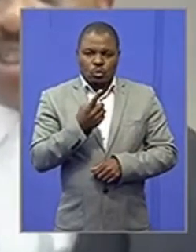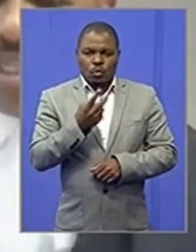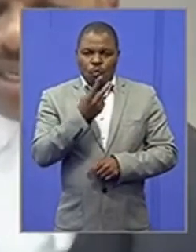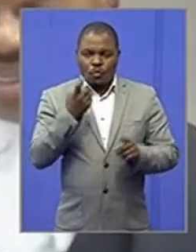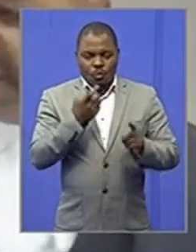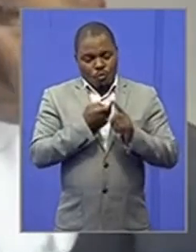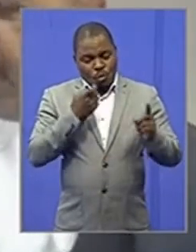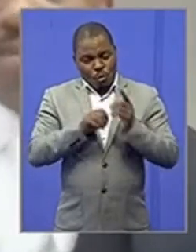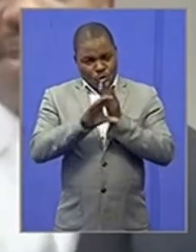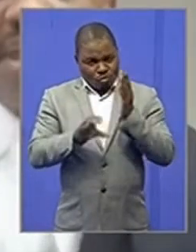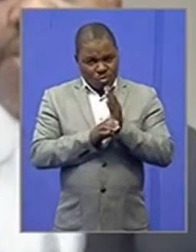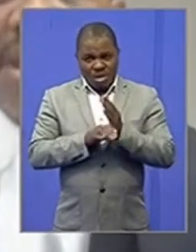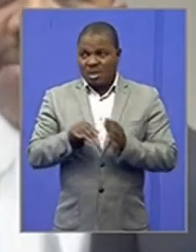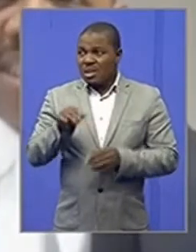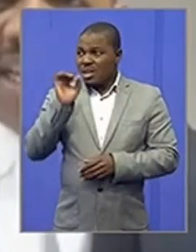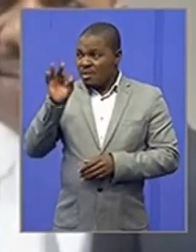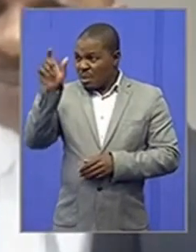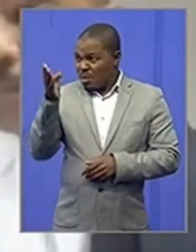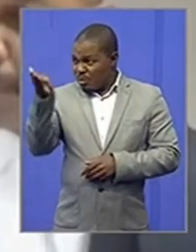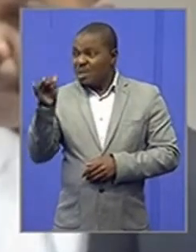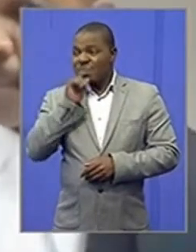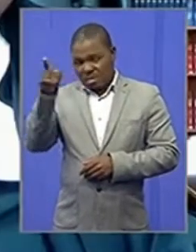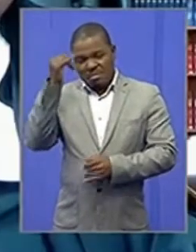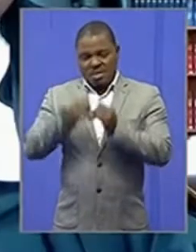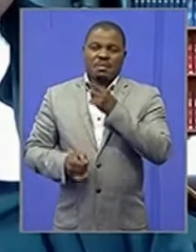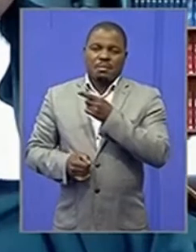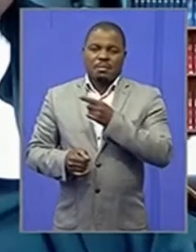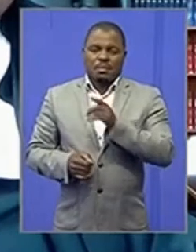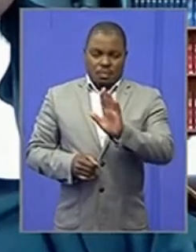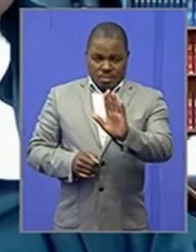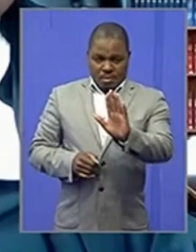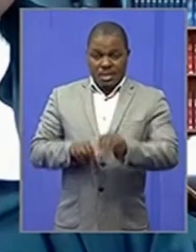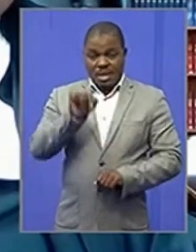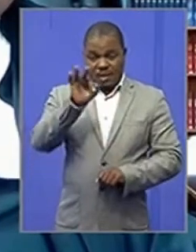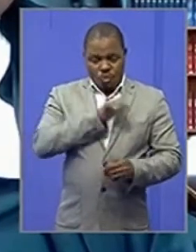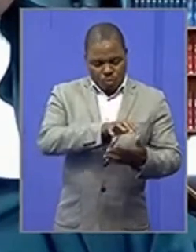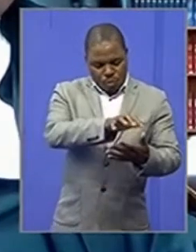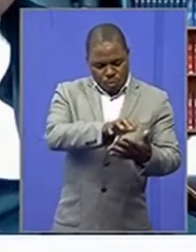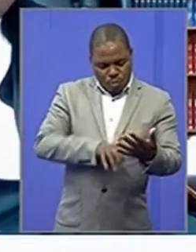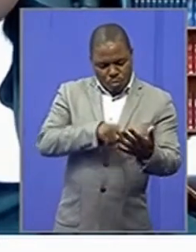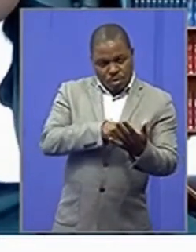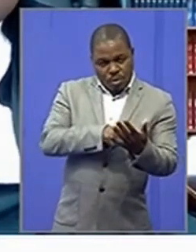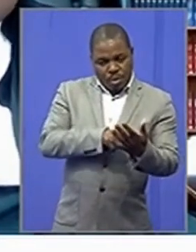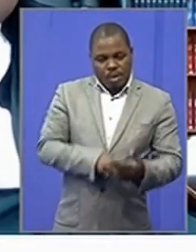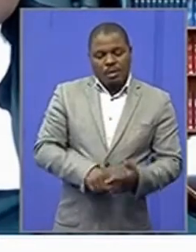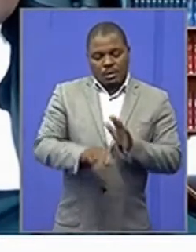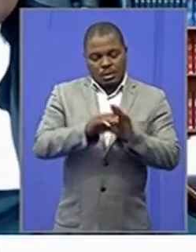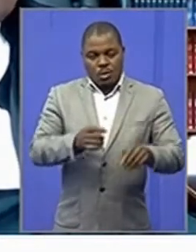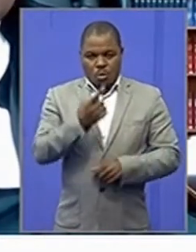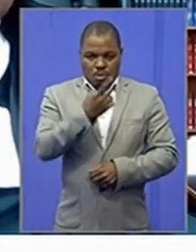such a person, then they will be hugely mistaken. If one looks at the text of Section